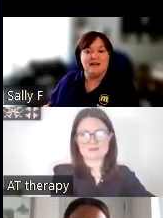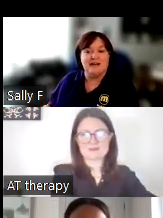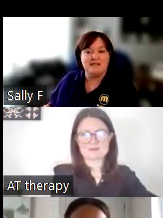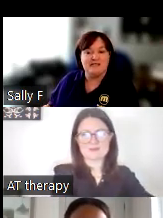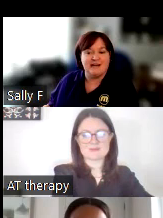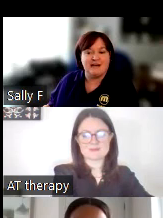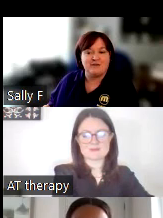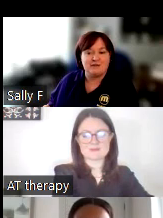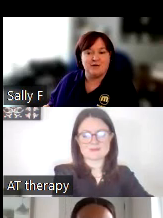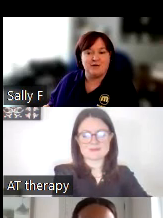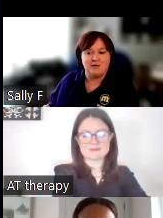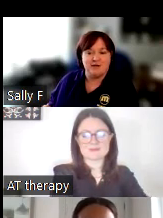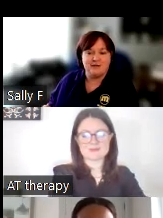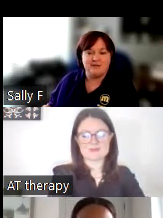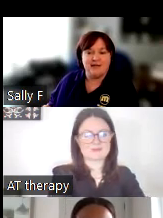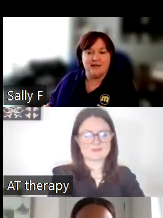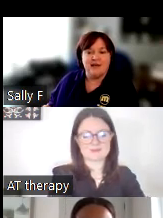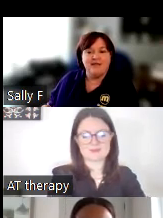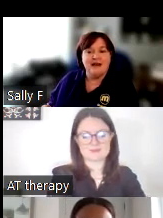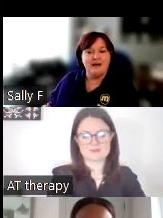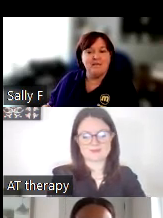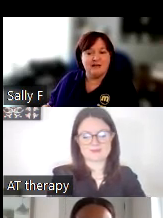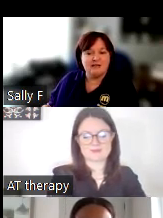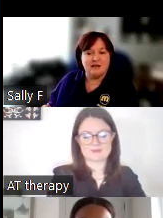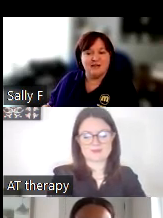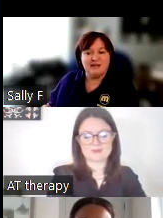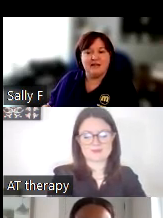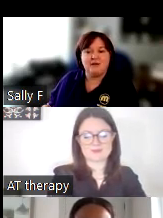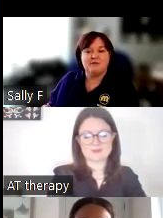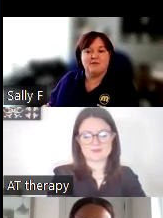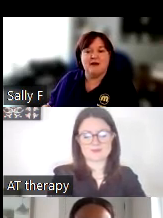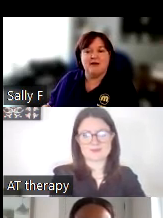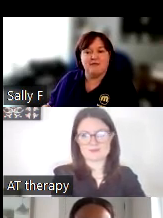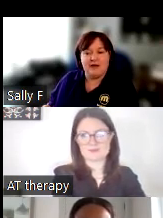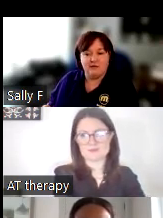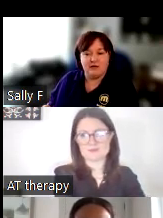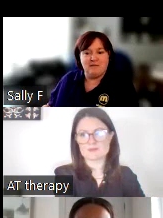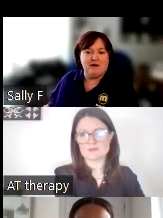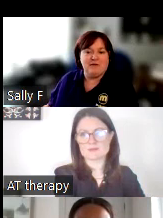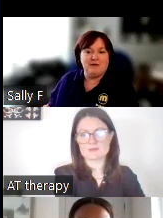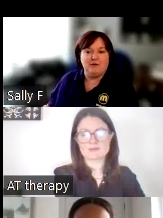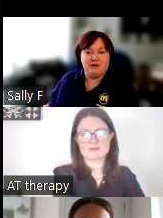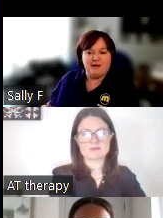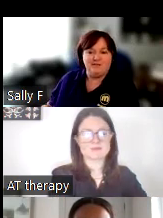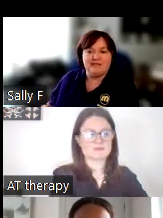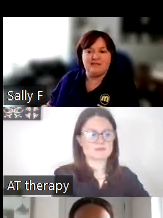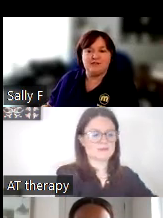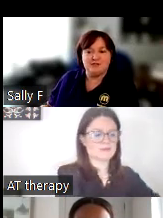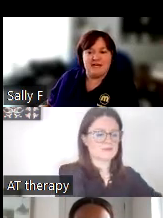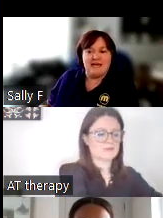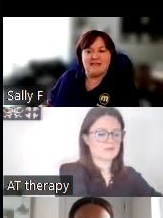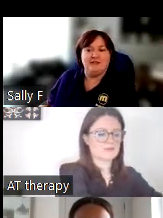and to aid understanding of the spoken word. The name Makaton comes from where our founder, Margaret Walker,